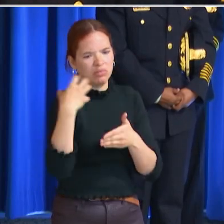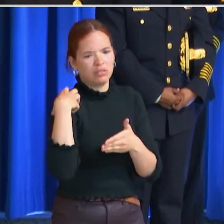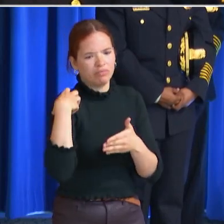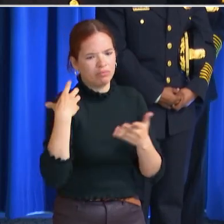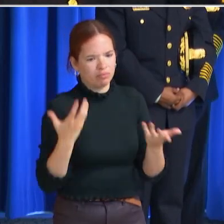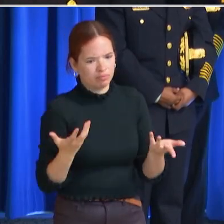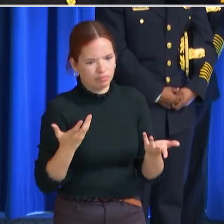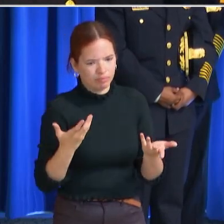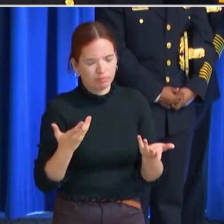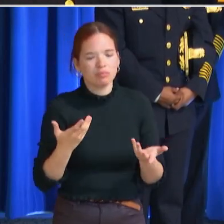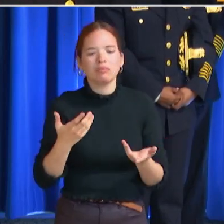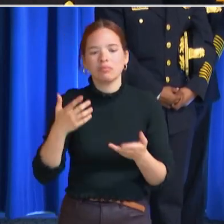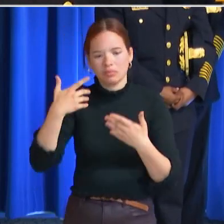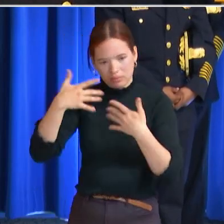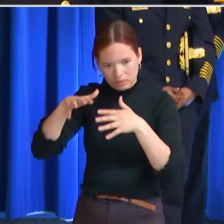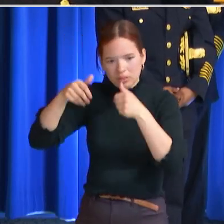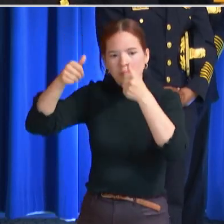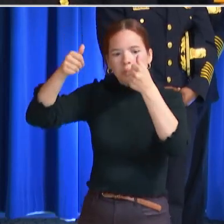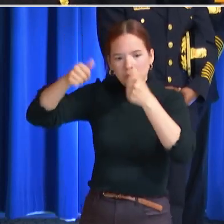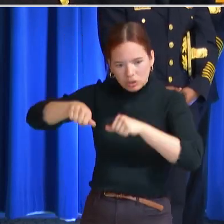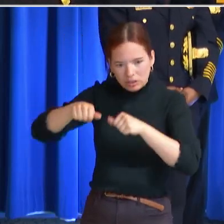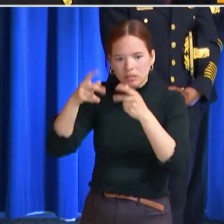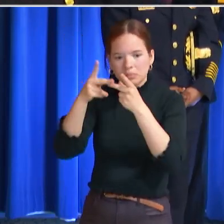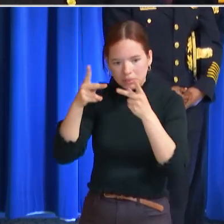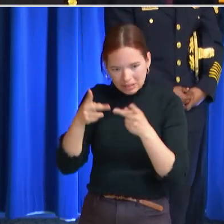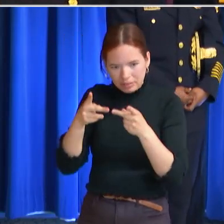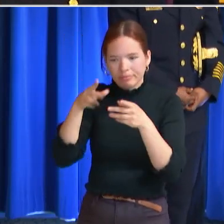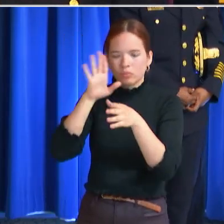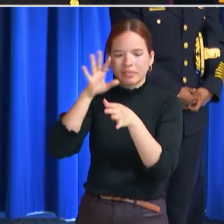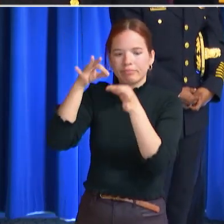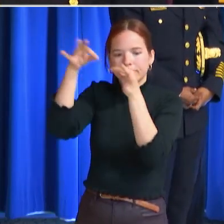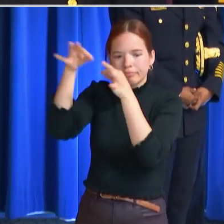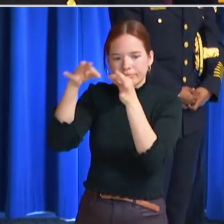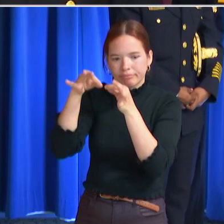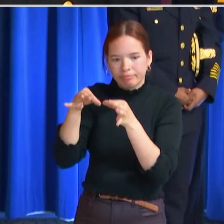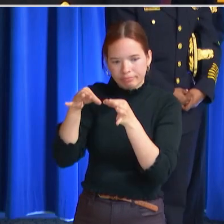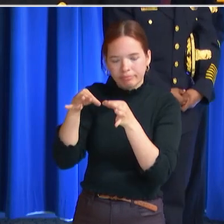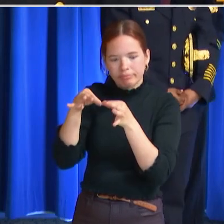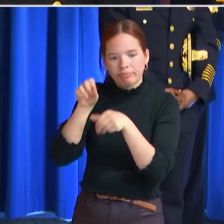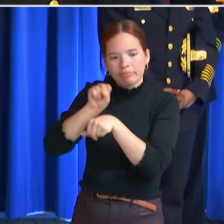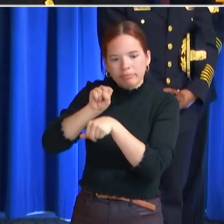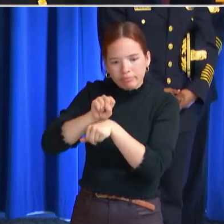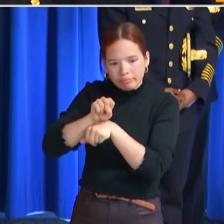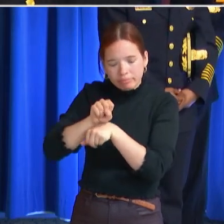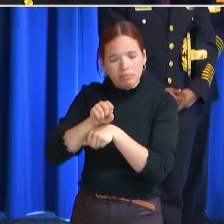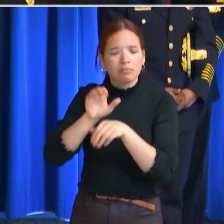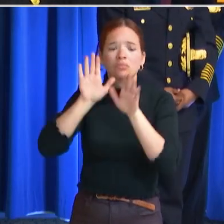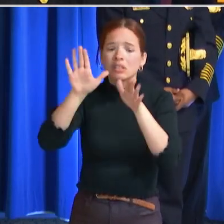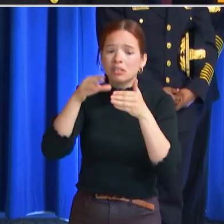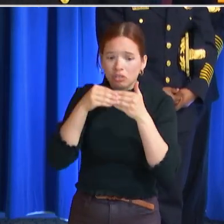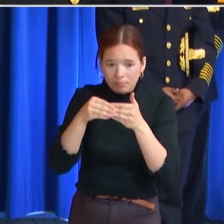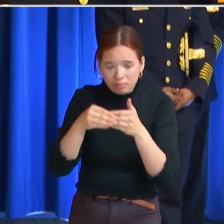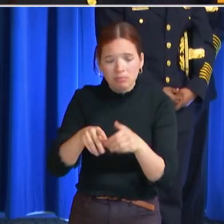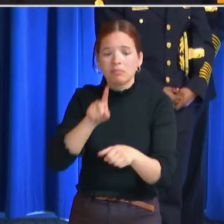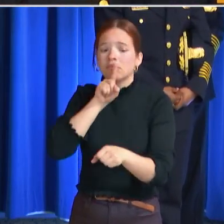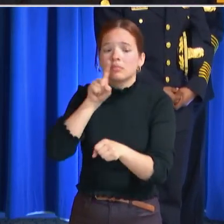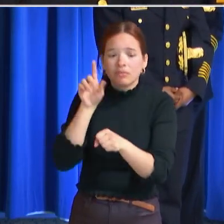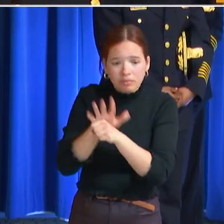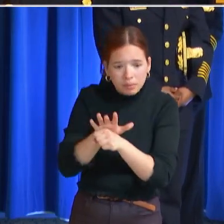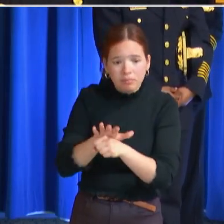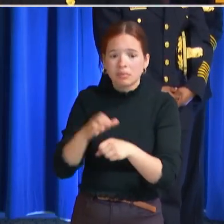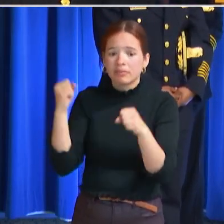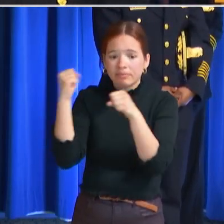would commend that to your attention. But top of mind, excellent leadership, a commitment to crime fighting, and a commitment to DC